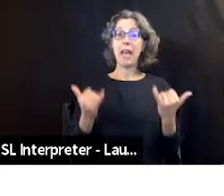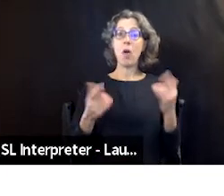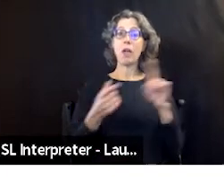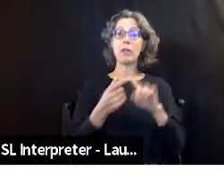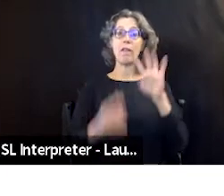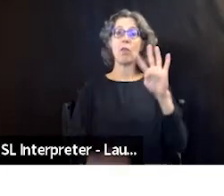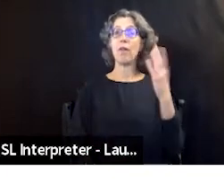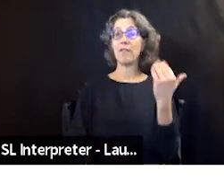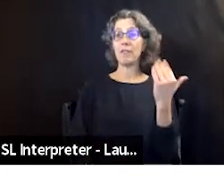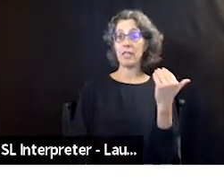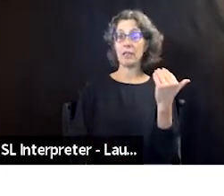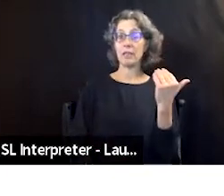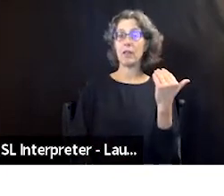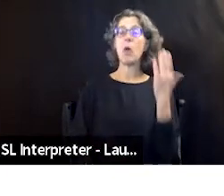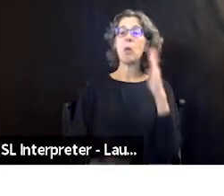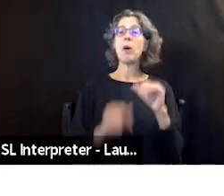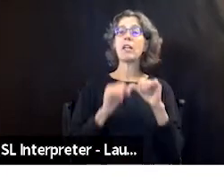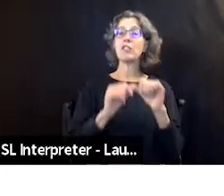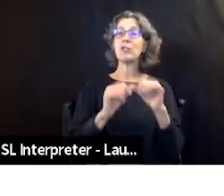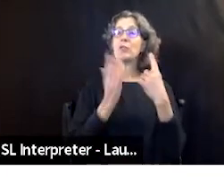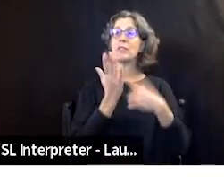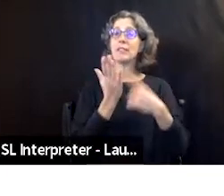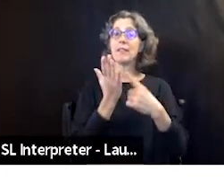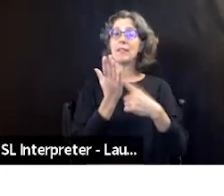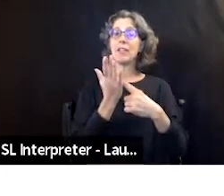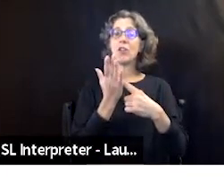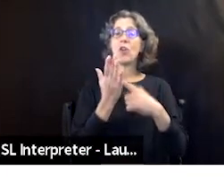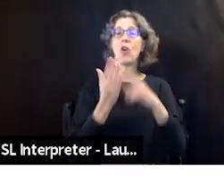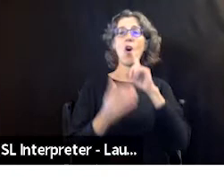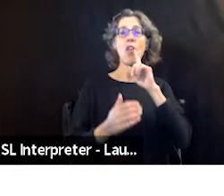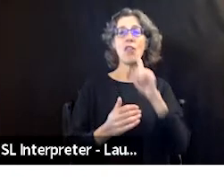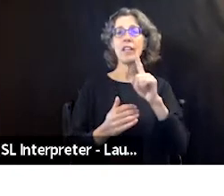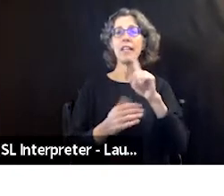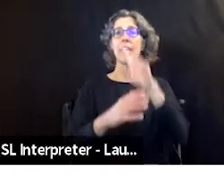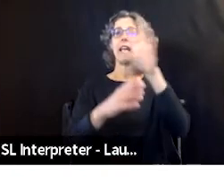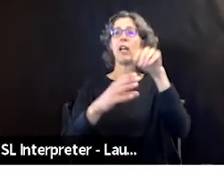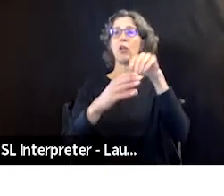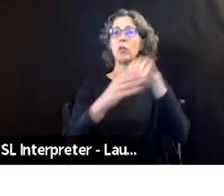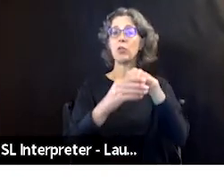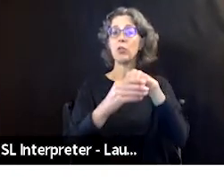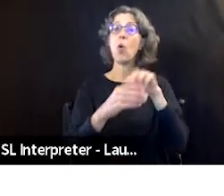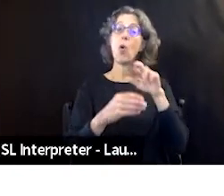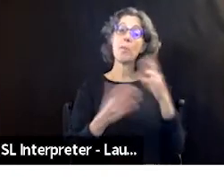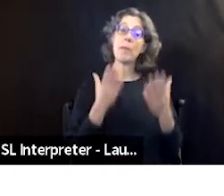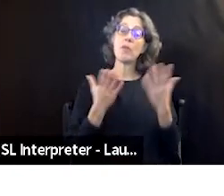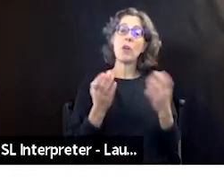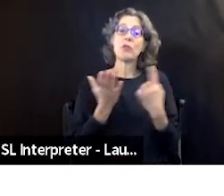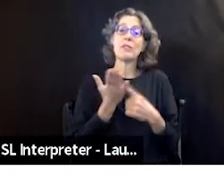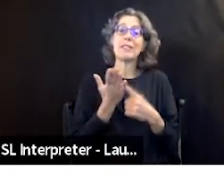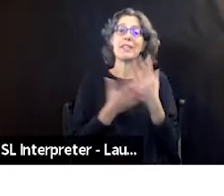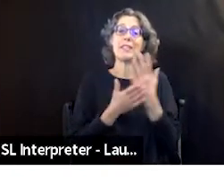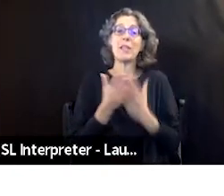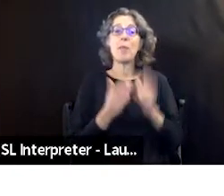4:15. We will continue our discussion about authentic inclusion. or perhaps you want to talk about some of your